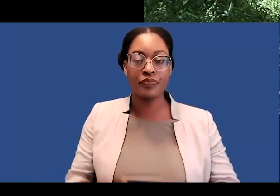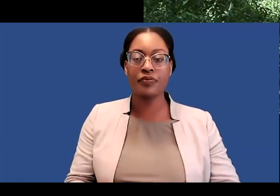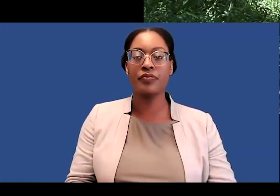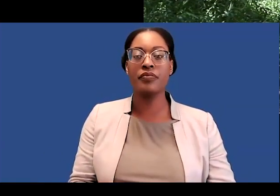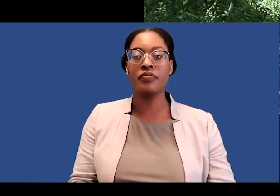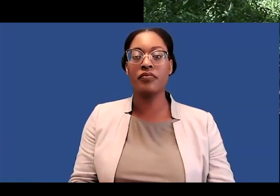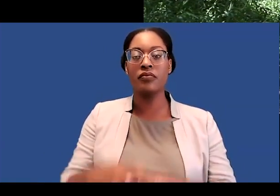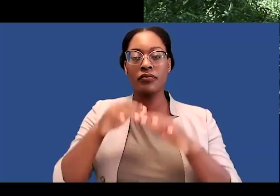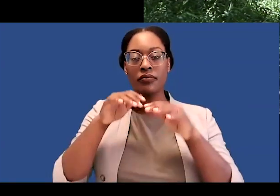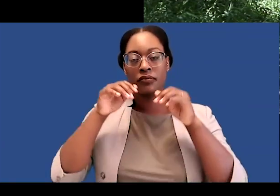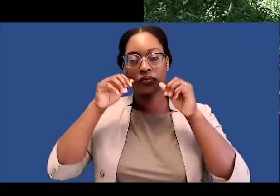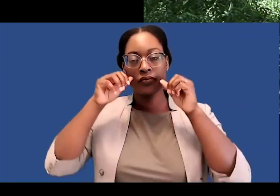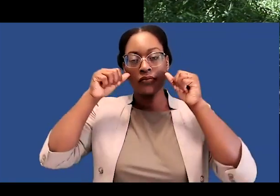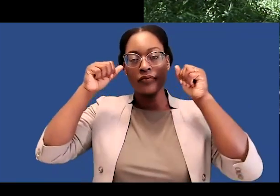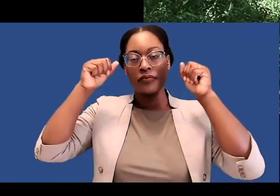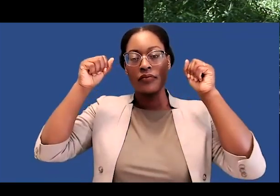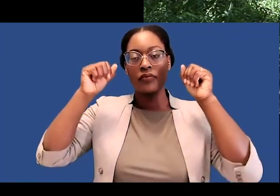Inhale, stretch it out.